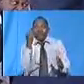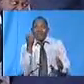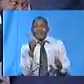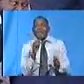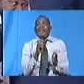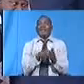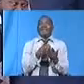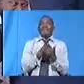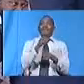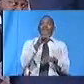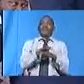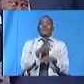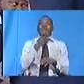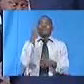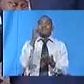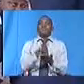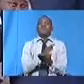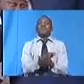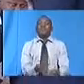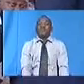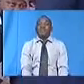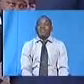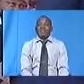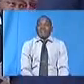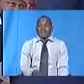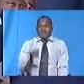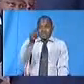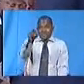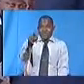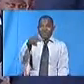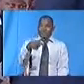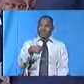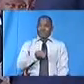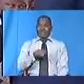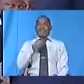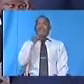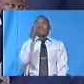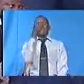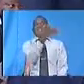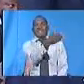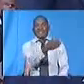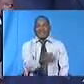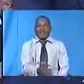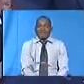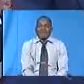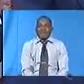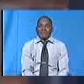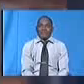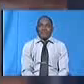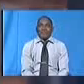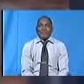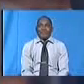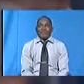face of the pink sheets. And my lord, you and I were not there.